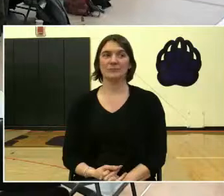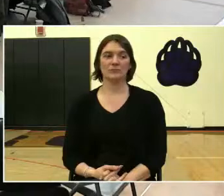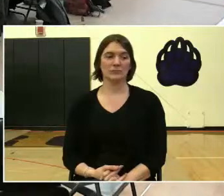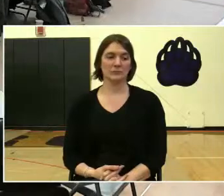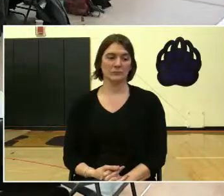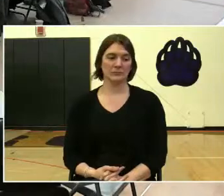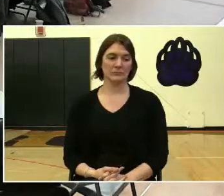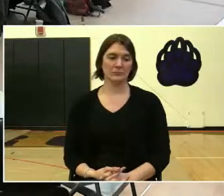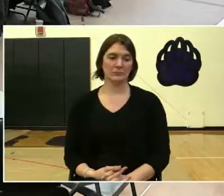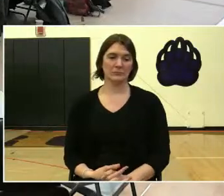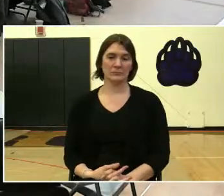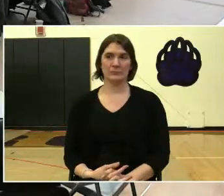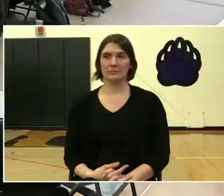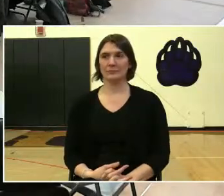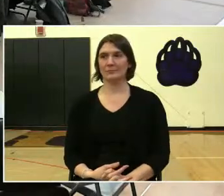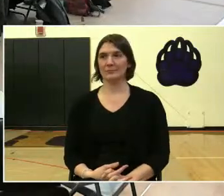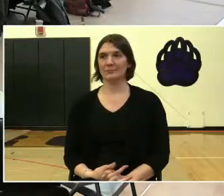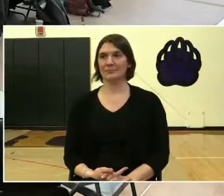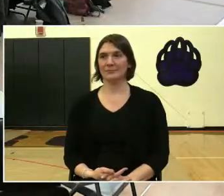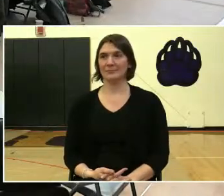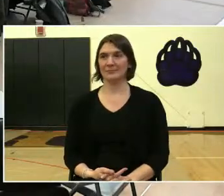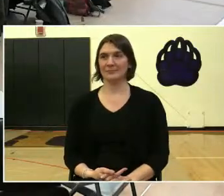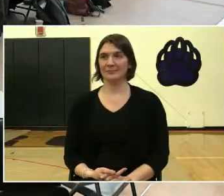standing just said